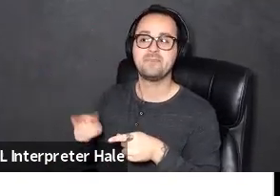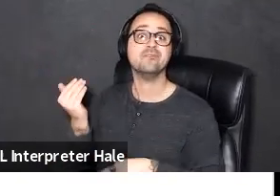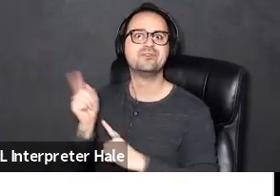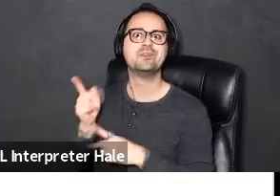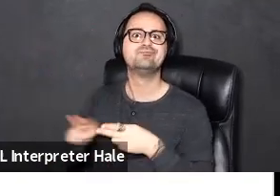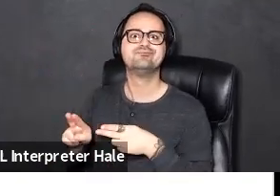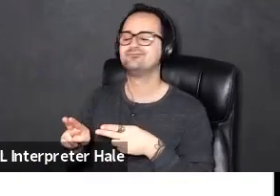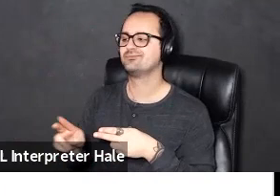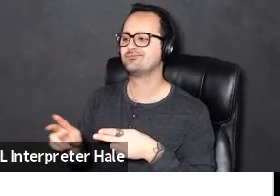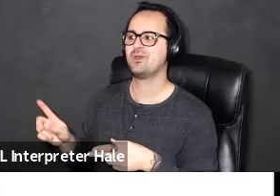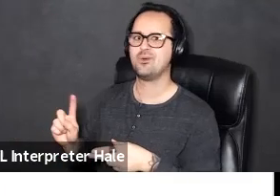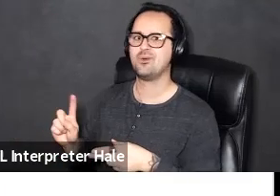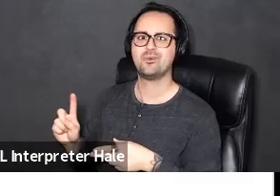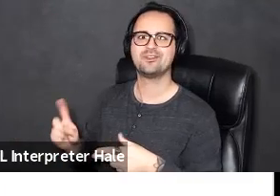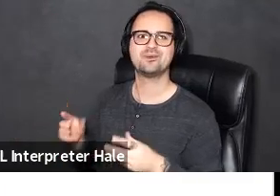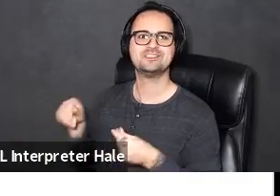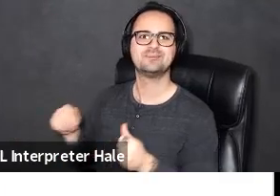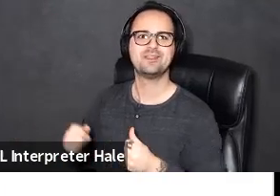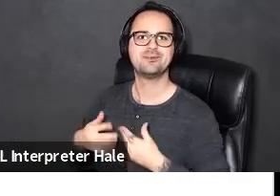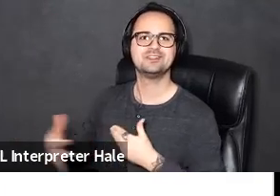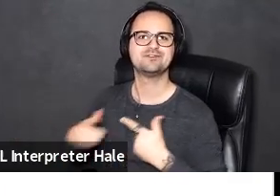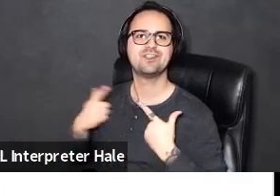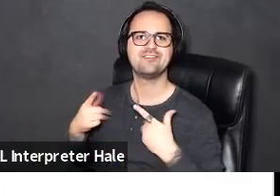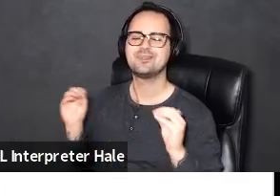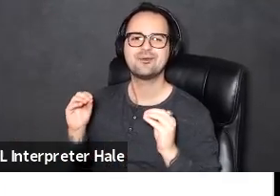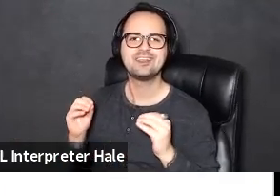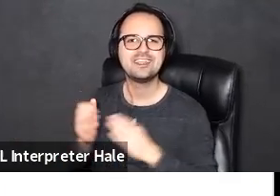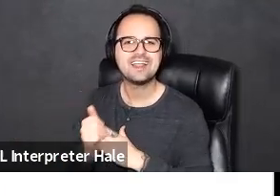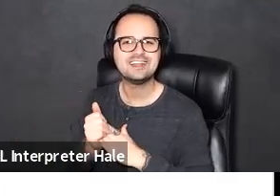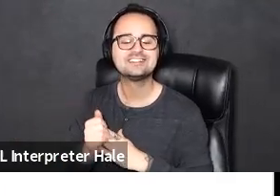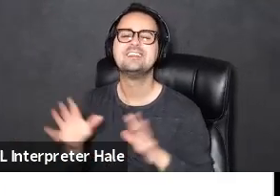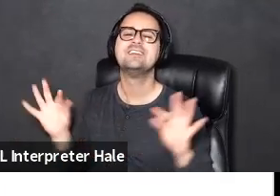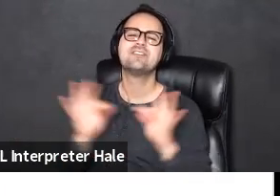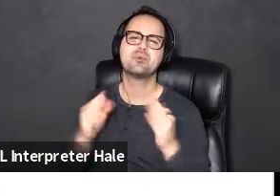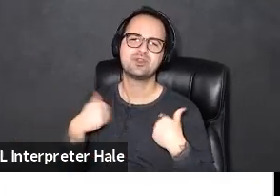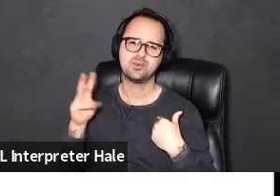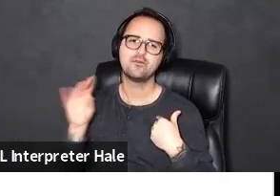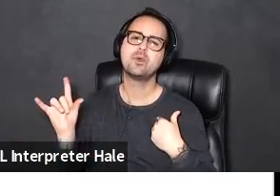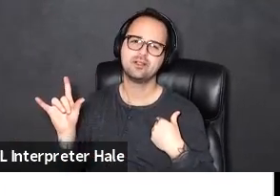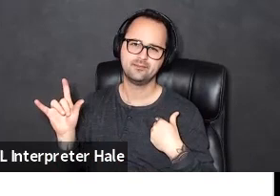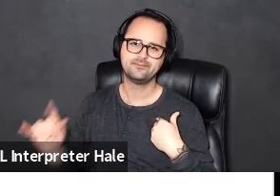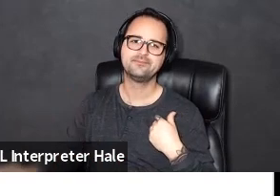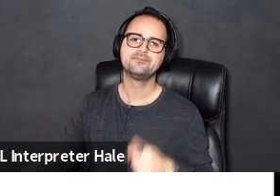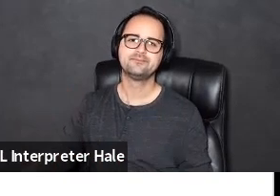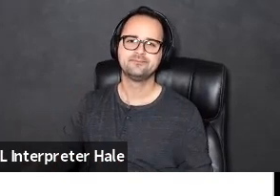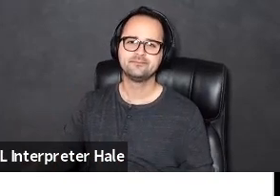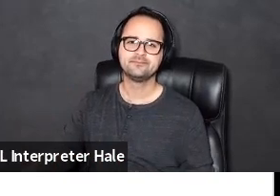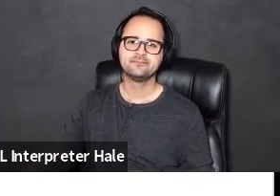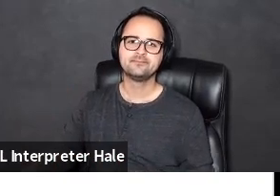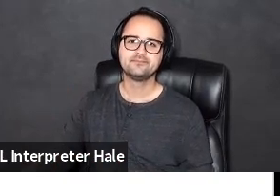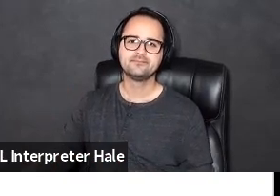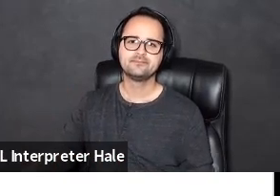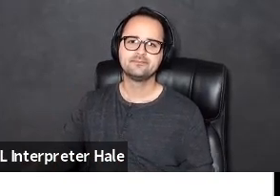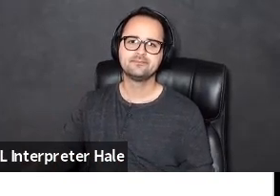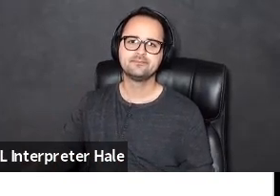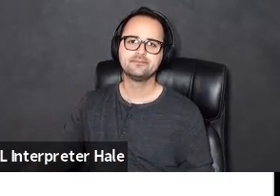going to spend the rest of their life with without any guidance. So very, very important to have a will done. Yeah, absolutely. And just, you